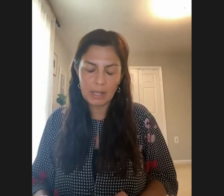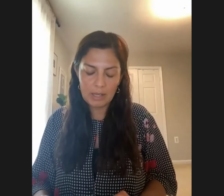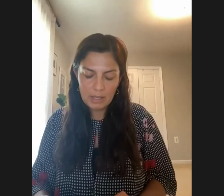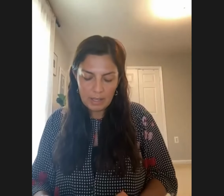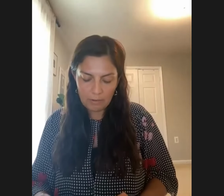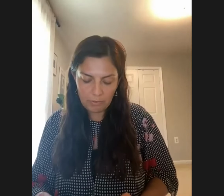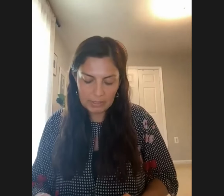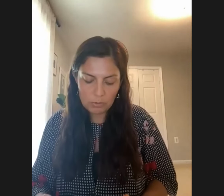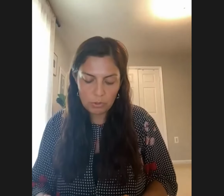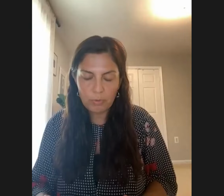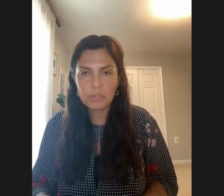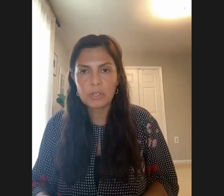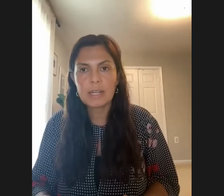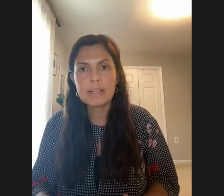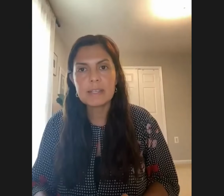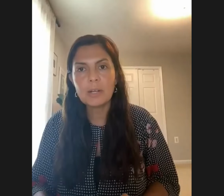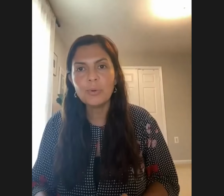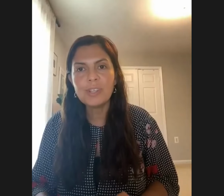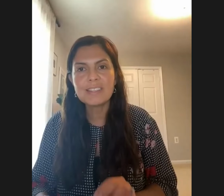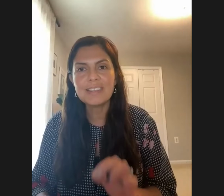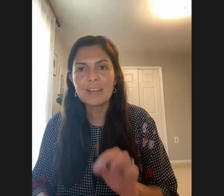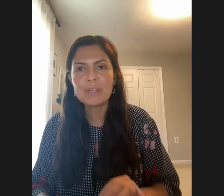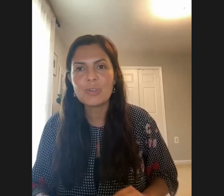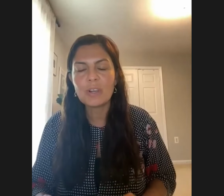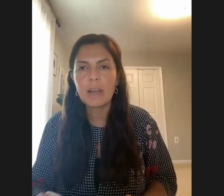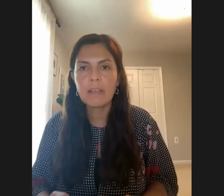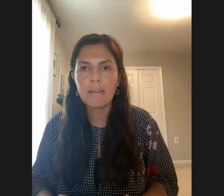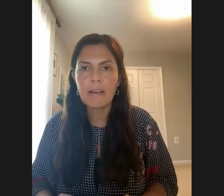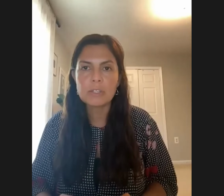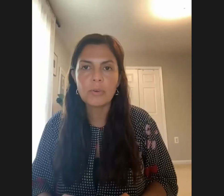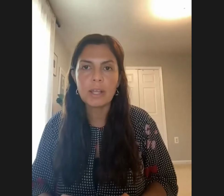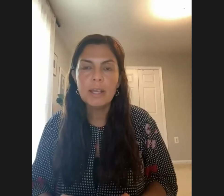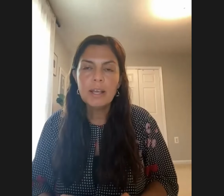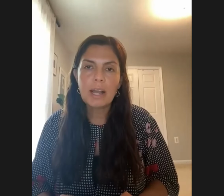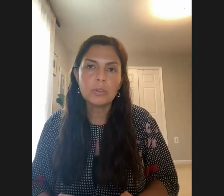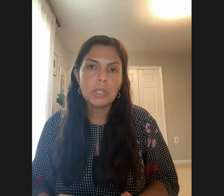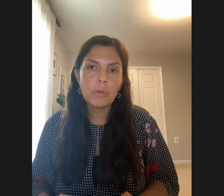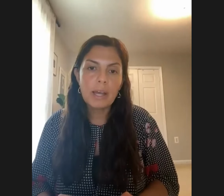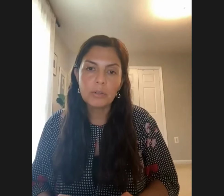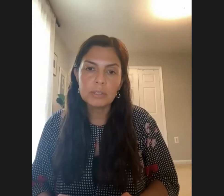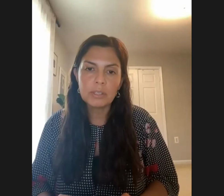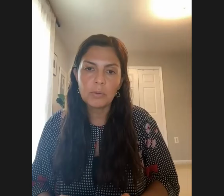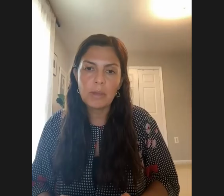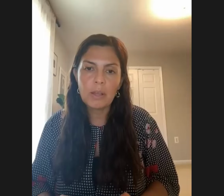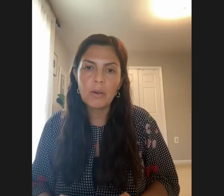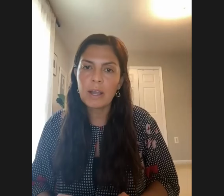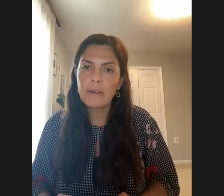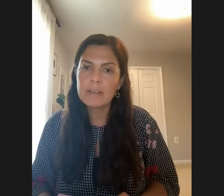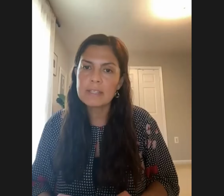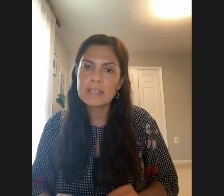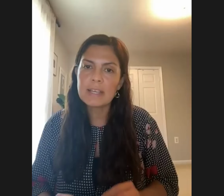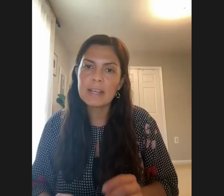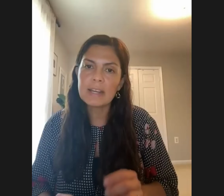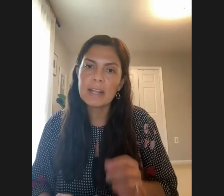part of the COVID-19 pandemic. And these key interventions that you talk